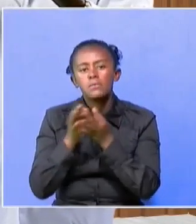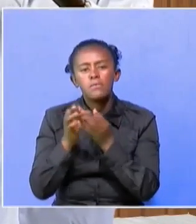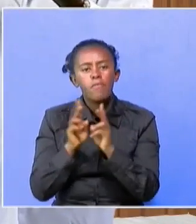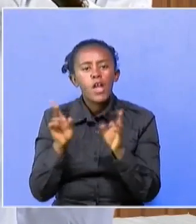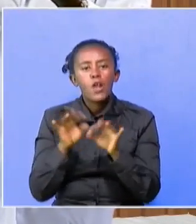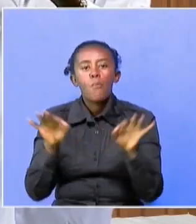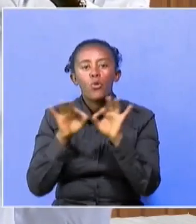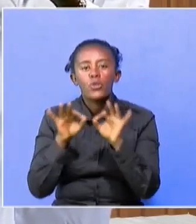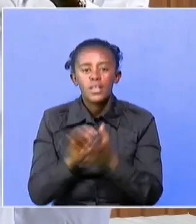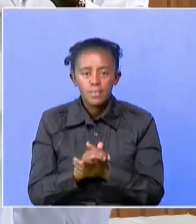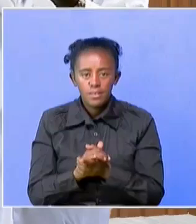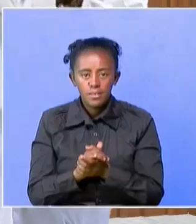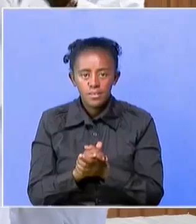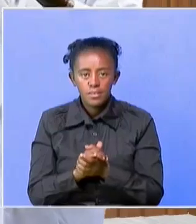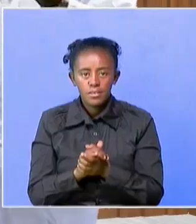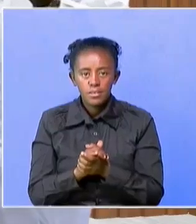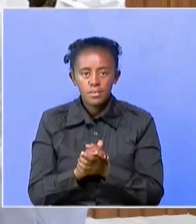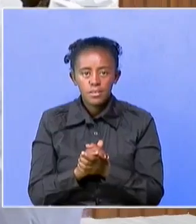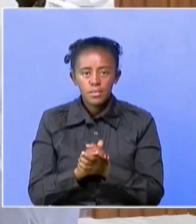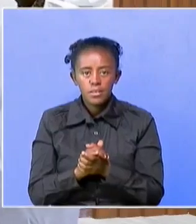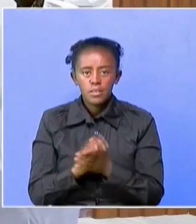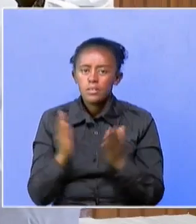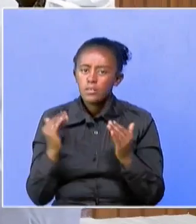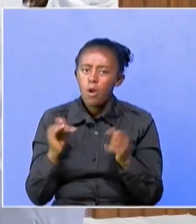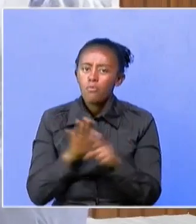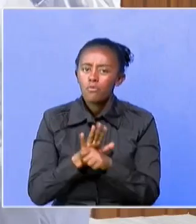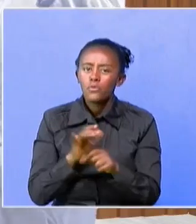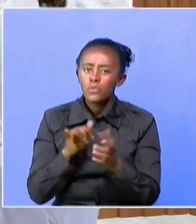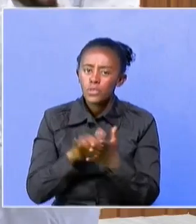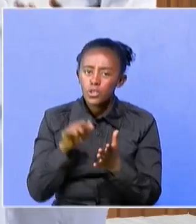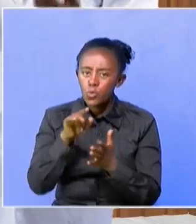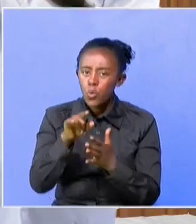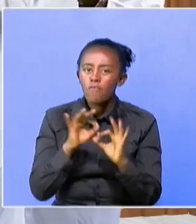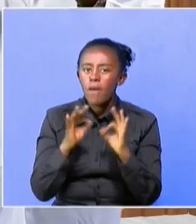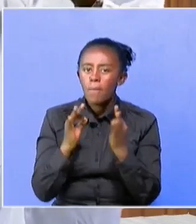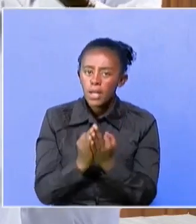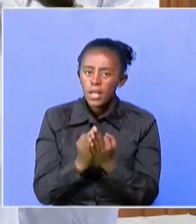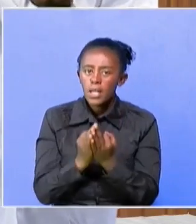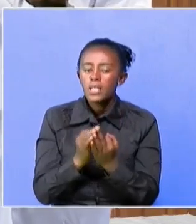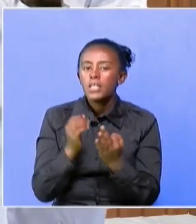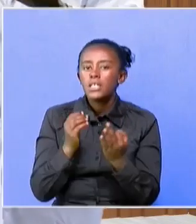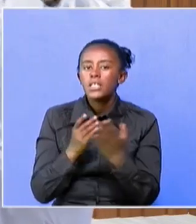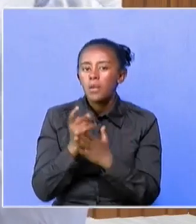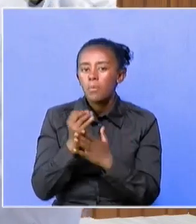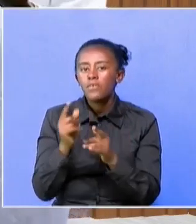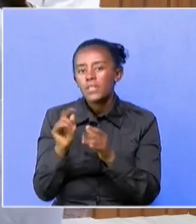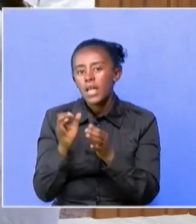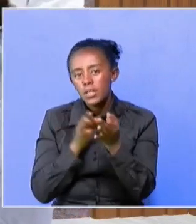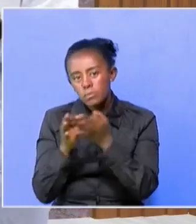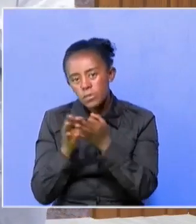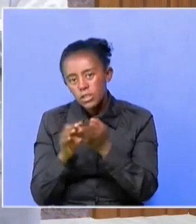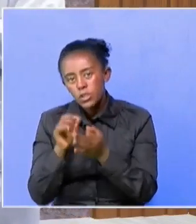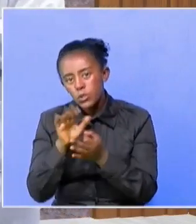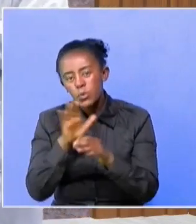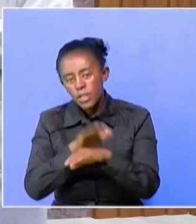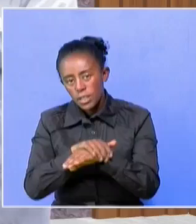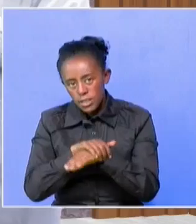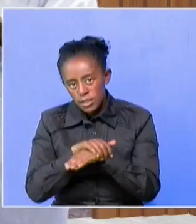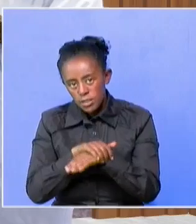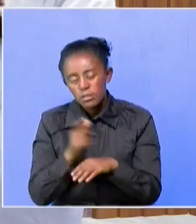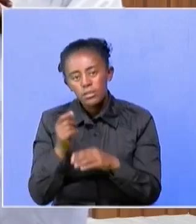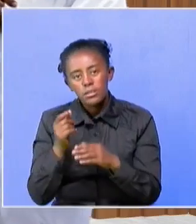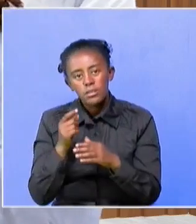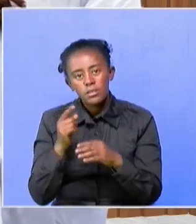important. Hopefully is that you'll be familiar with some of the expressions that are stated in your English textbook at the same